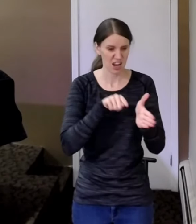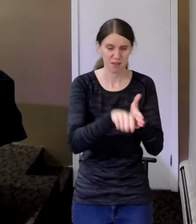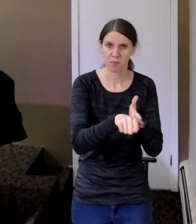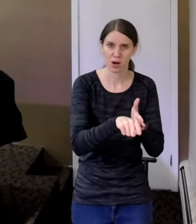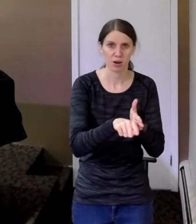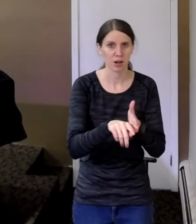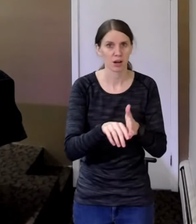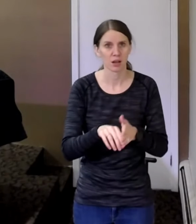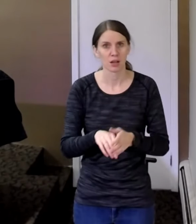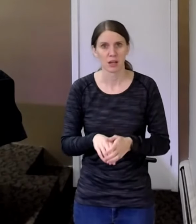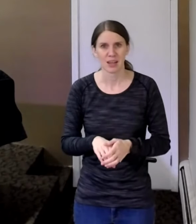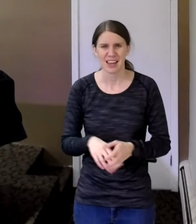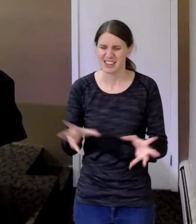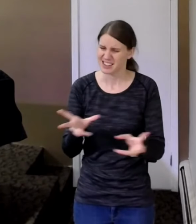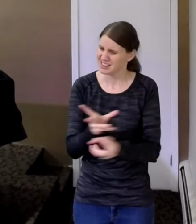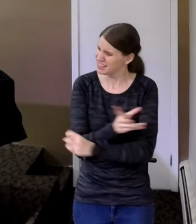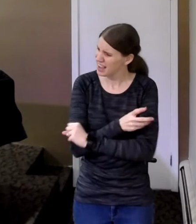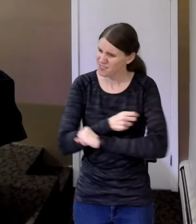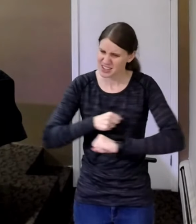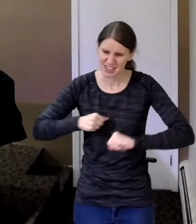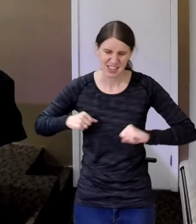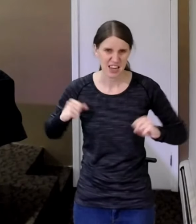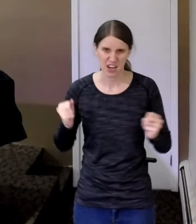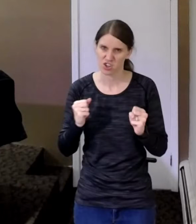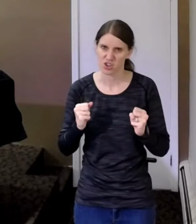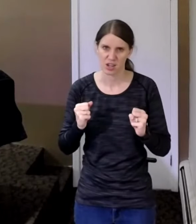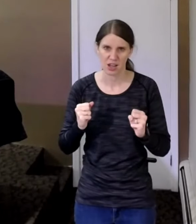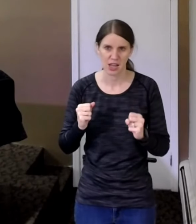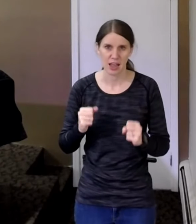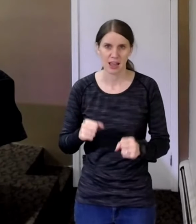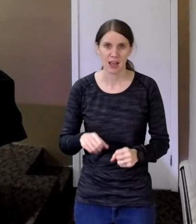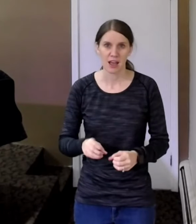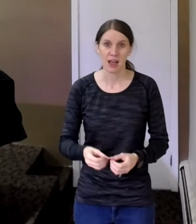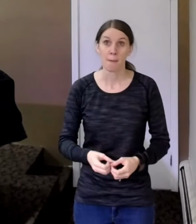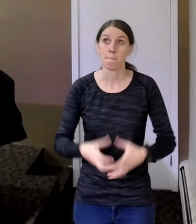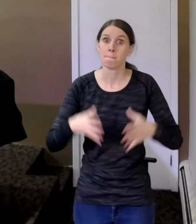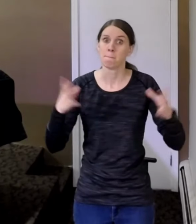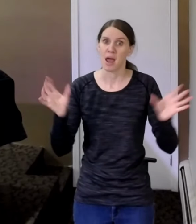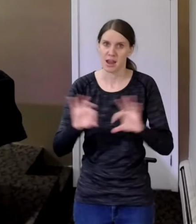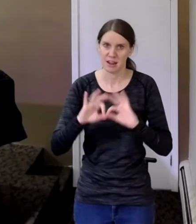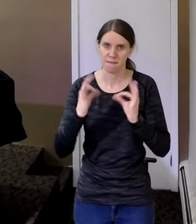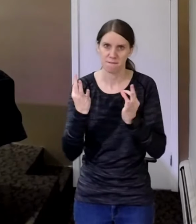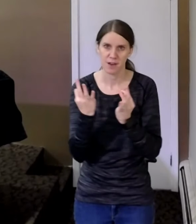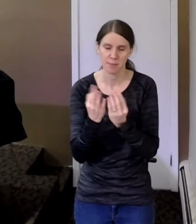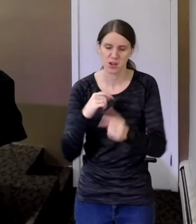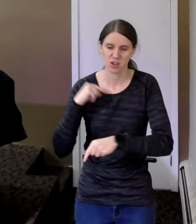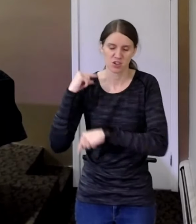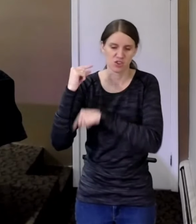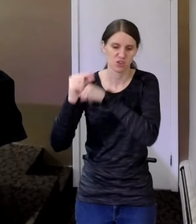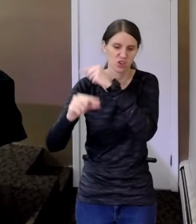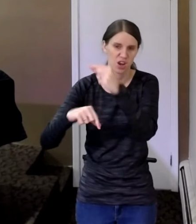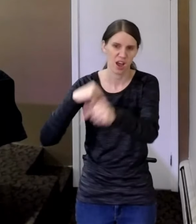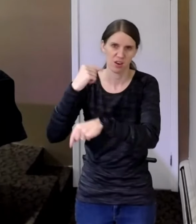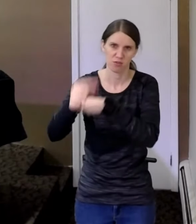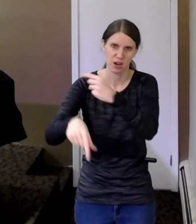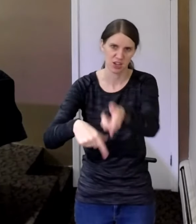to the devastation of a number of families for generations to